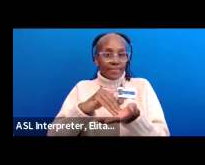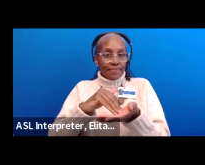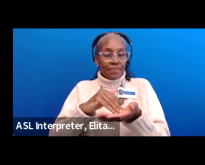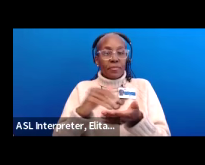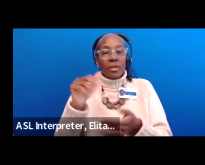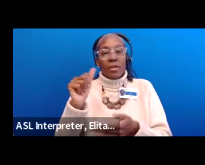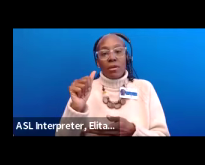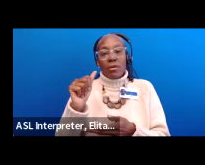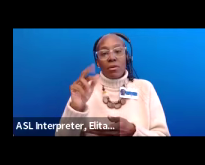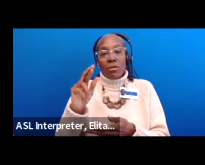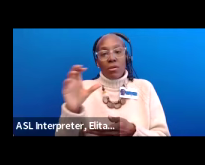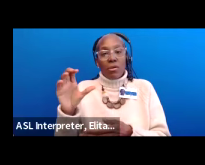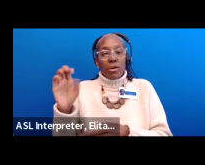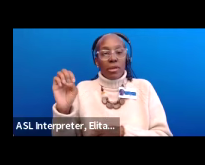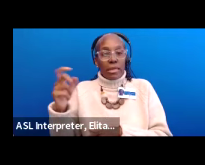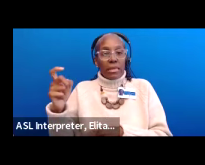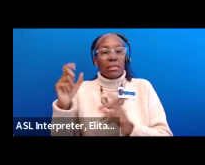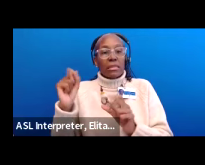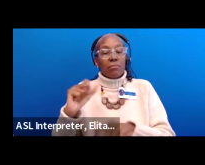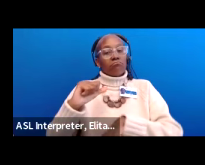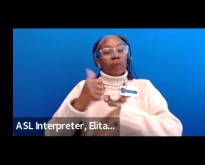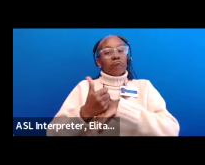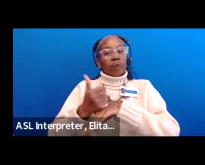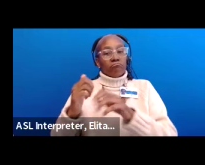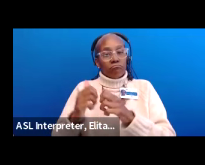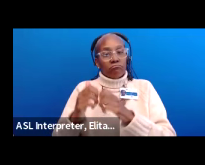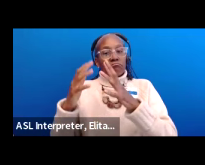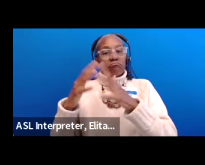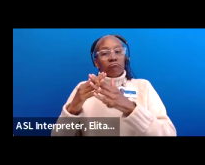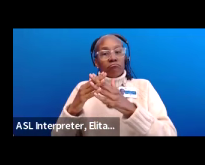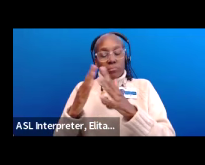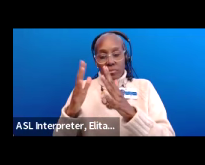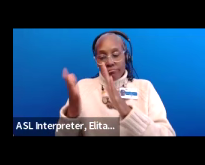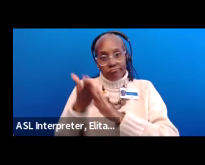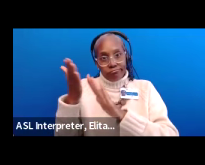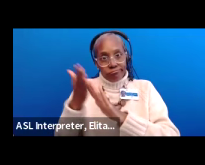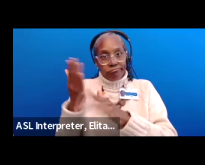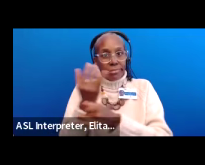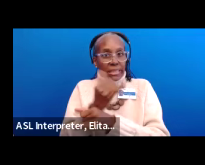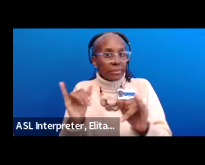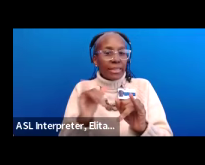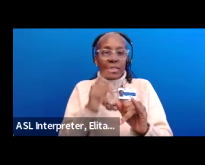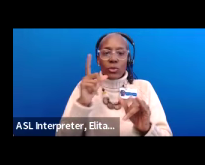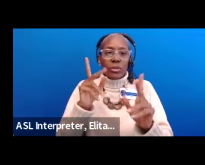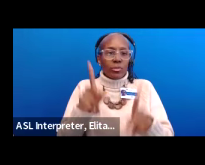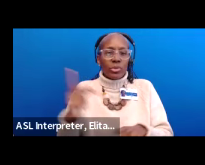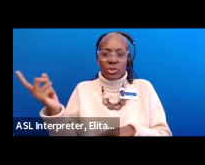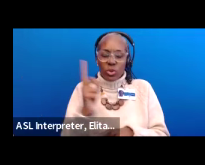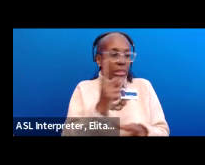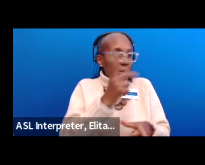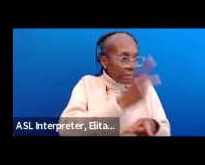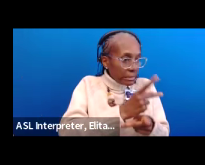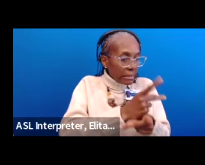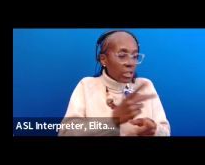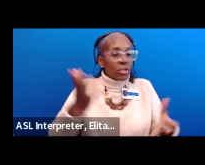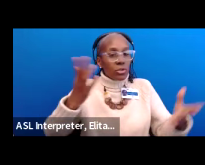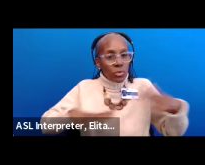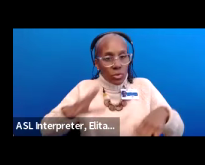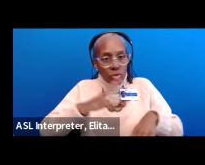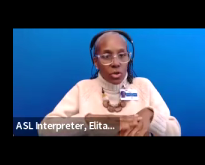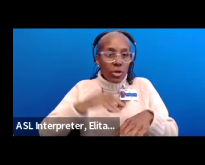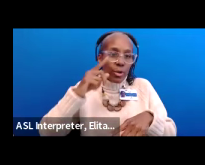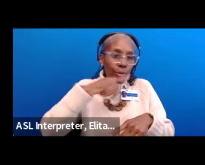ARC-EX has the potential to restore that hand function or restore that independence. They don't need a caregiver to come and dress them and brush their